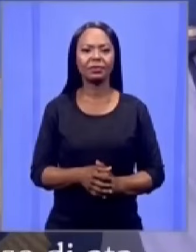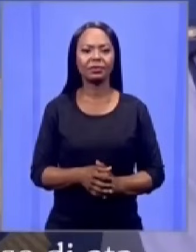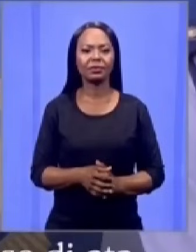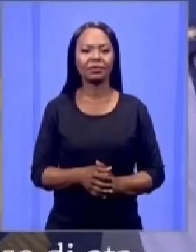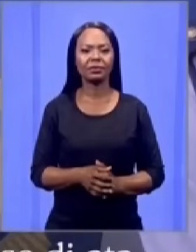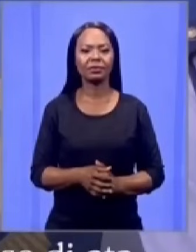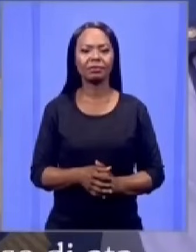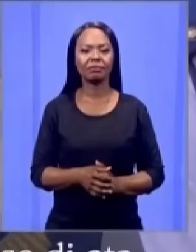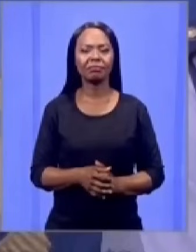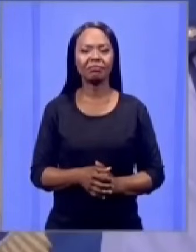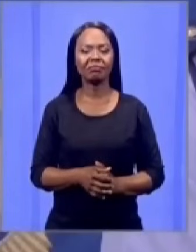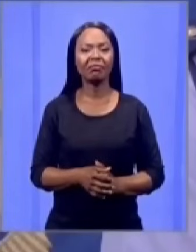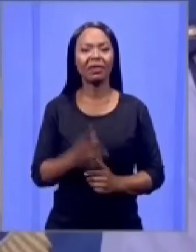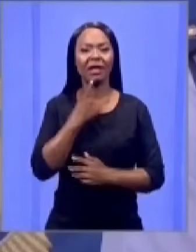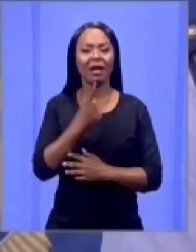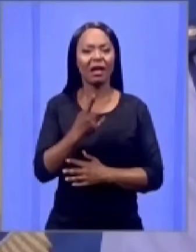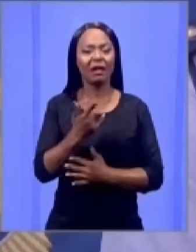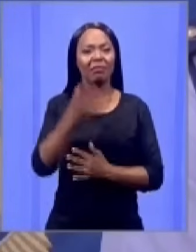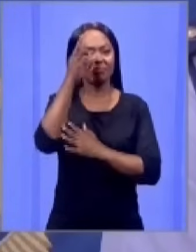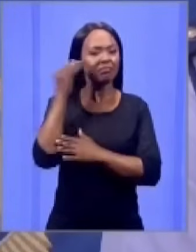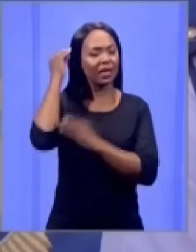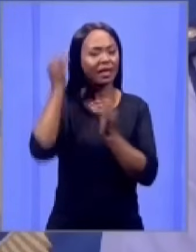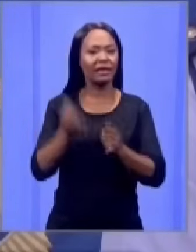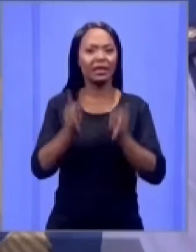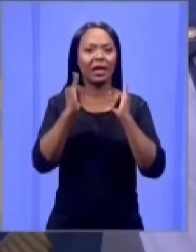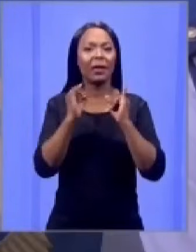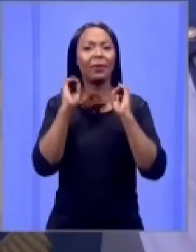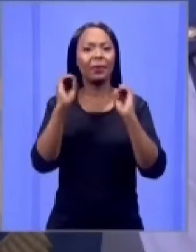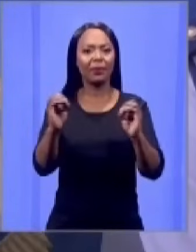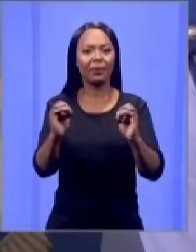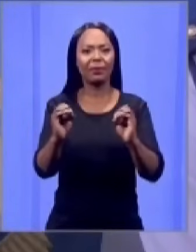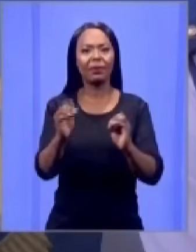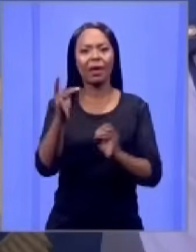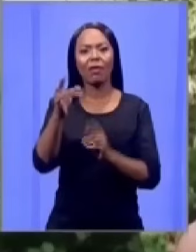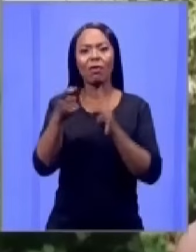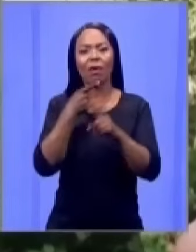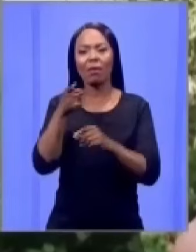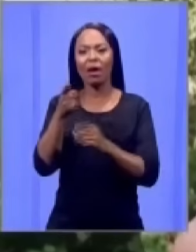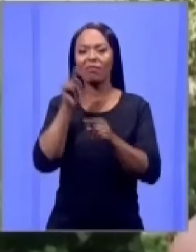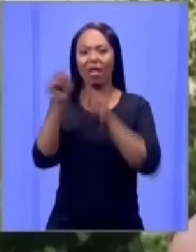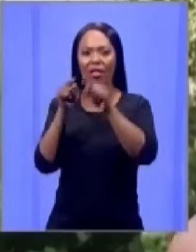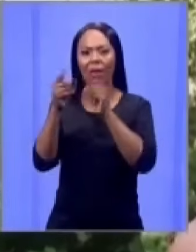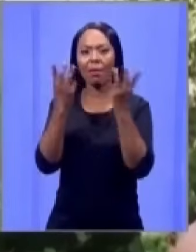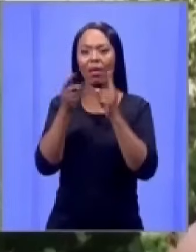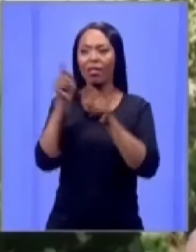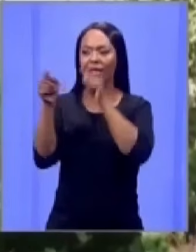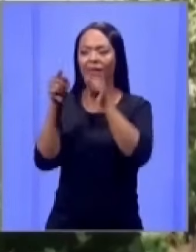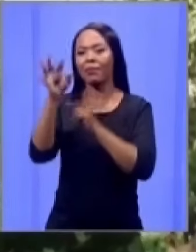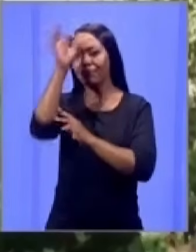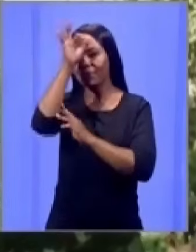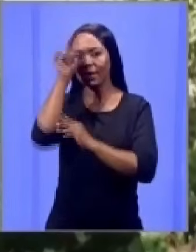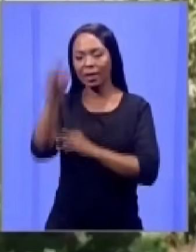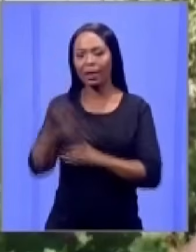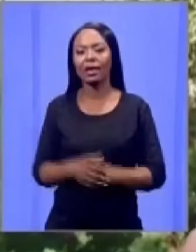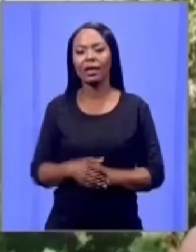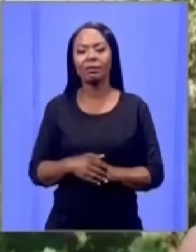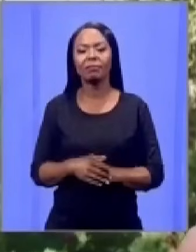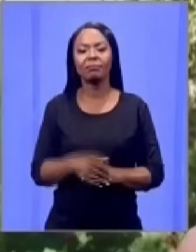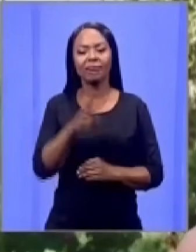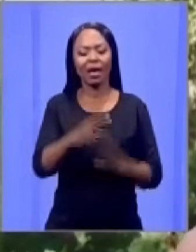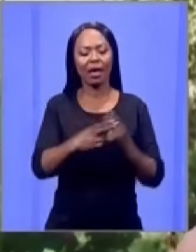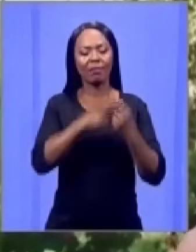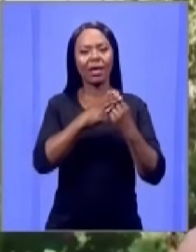Ho bile le ngongoreo e kgolo ka boitshwaro ba bahlanka ba sepolesa ka hara naha. #Justice for All e entse kgoeletso ho